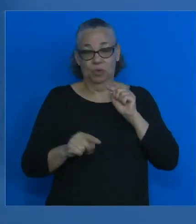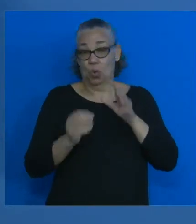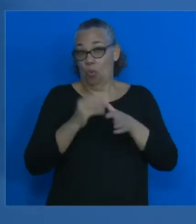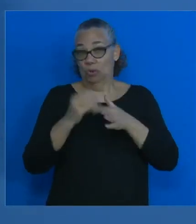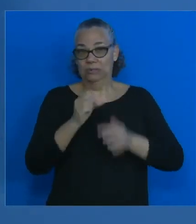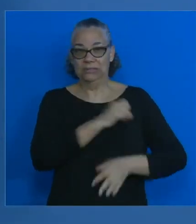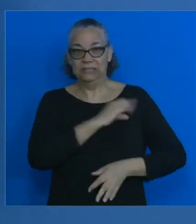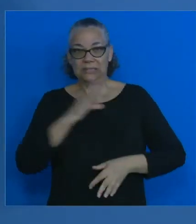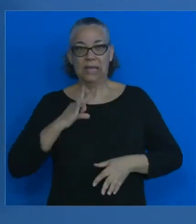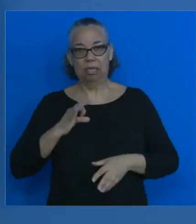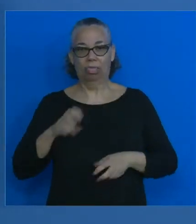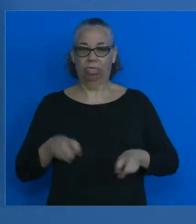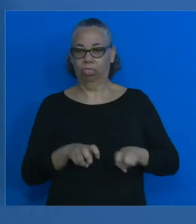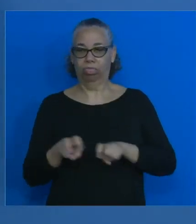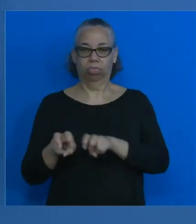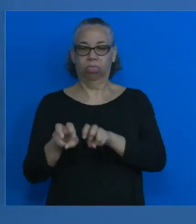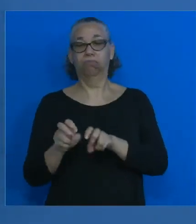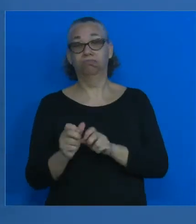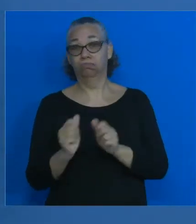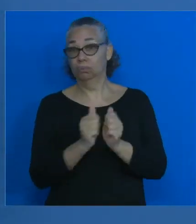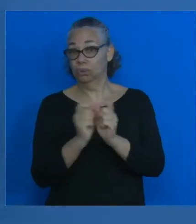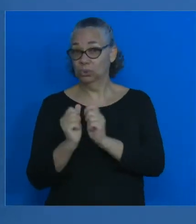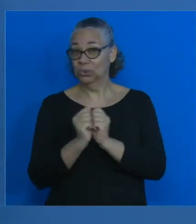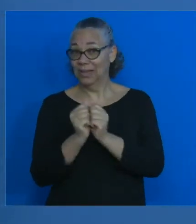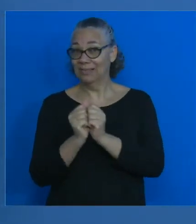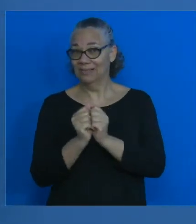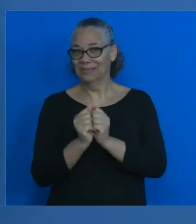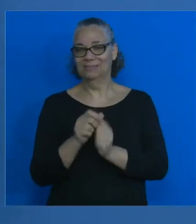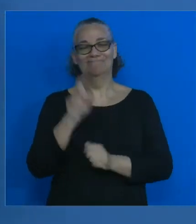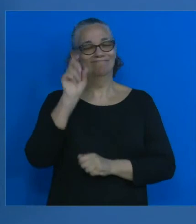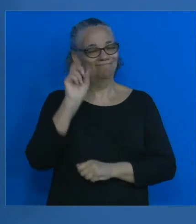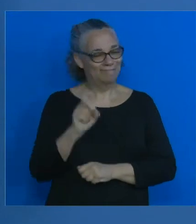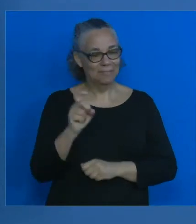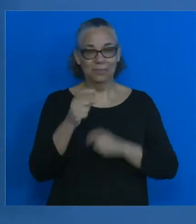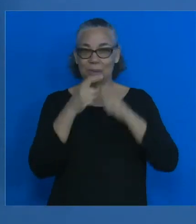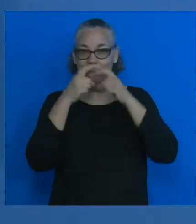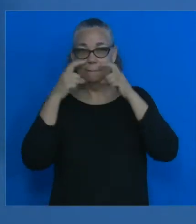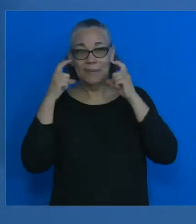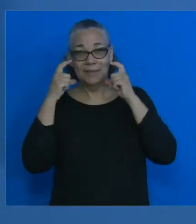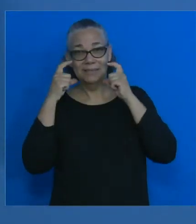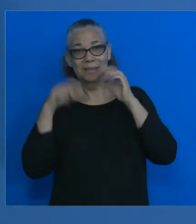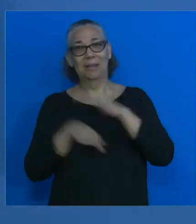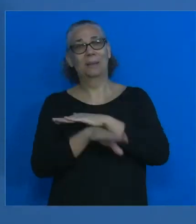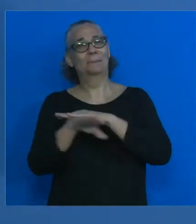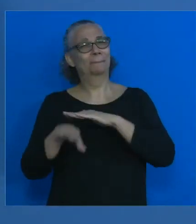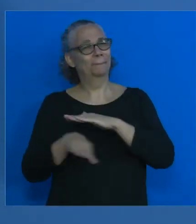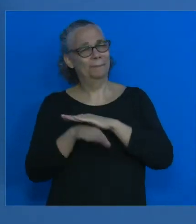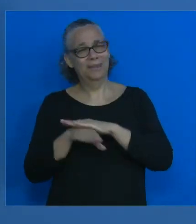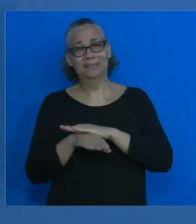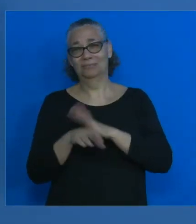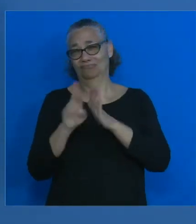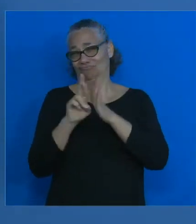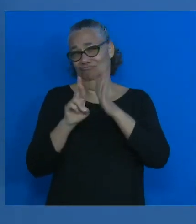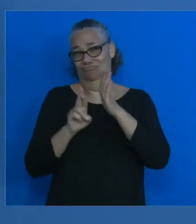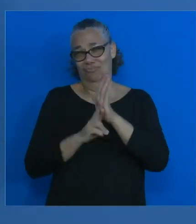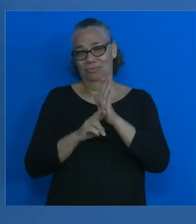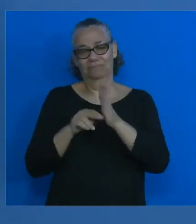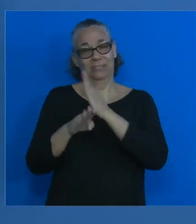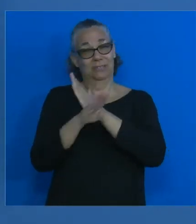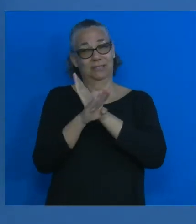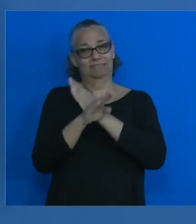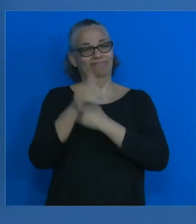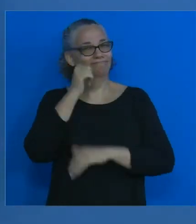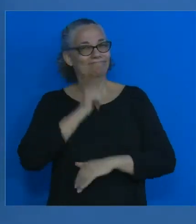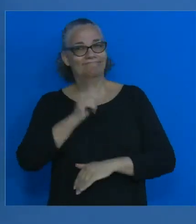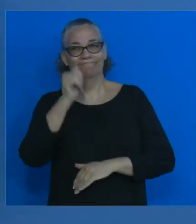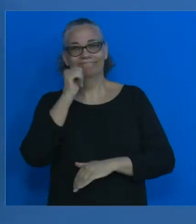staff travel together, you should also wear a mask. And these basic practices protect us every day and